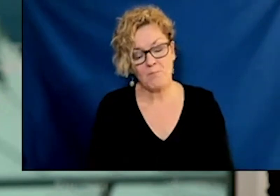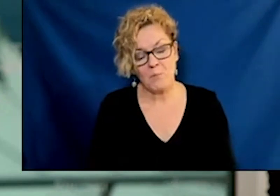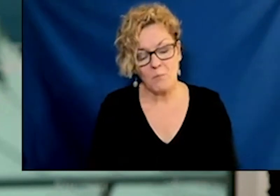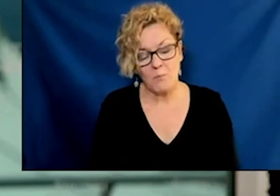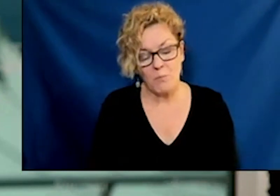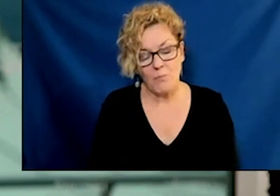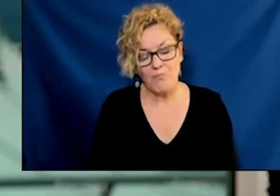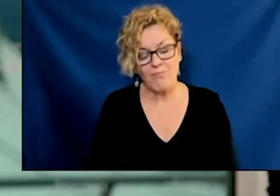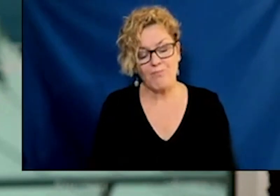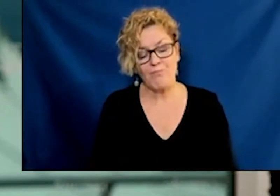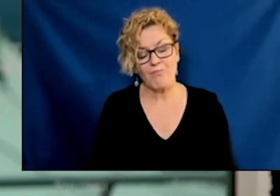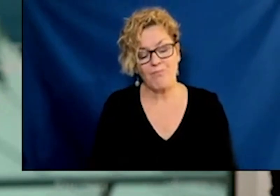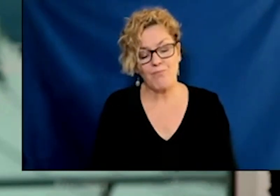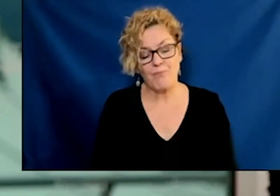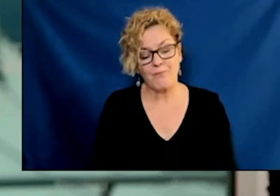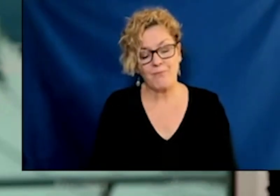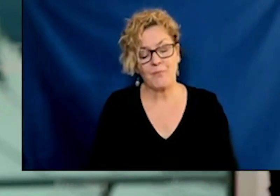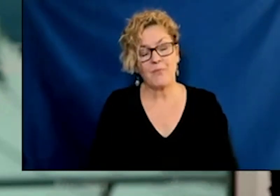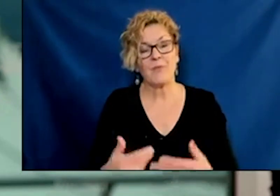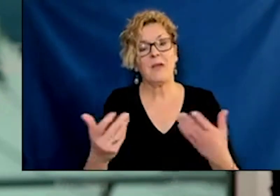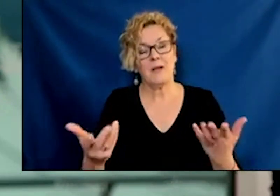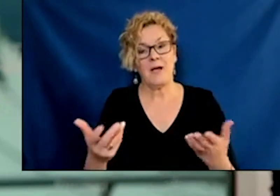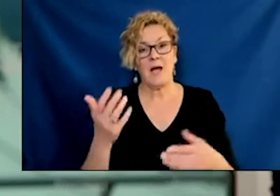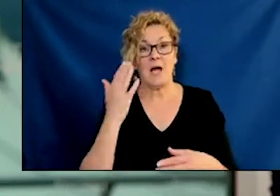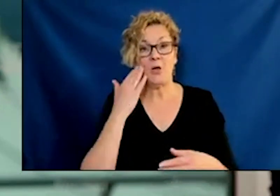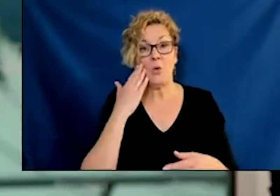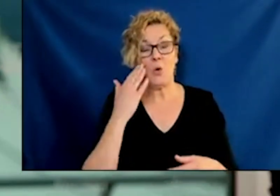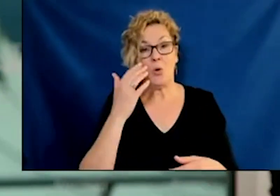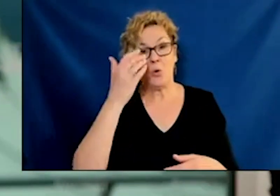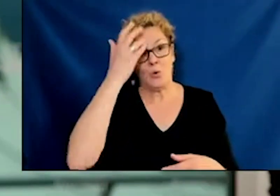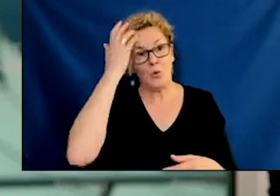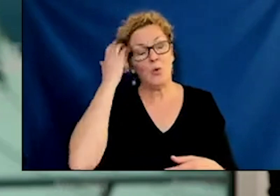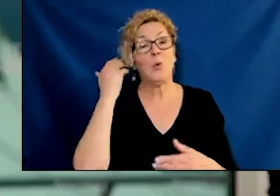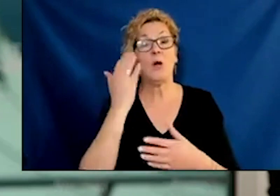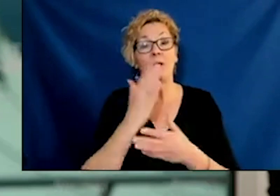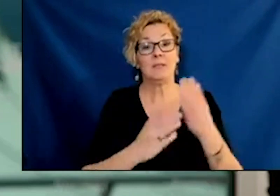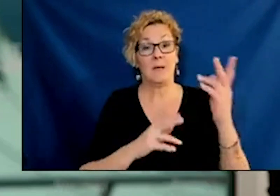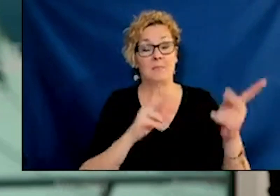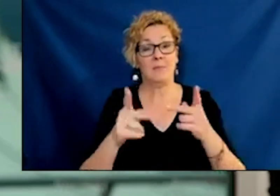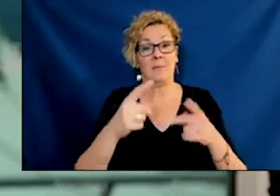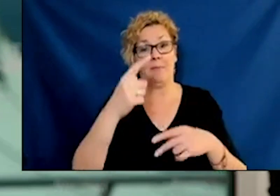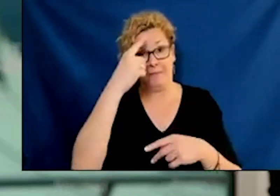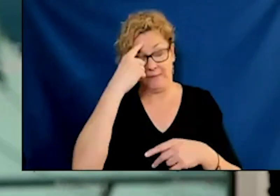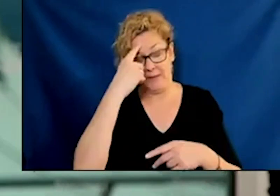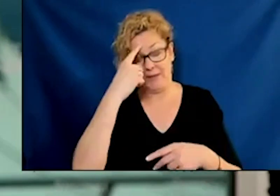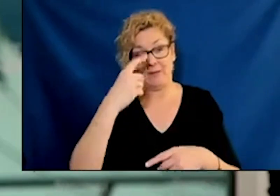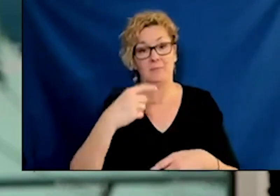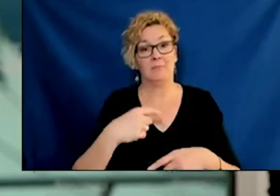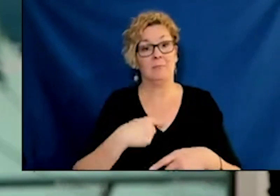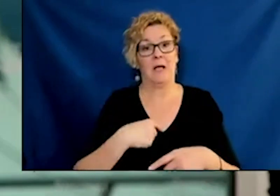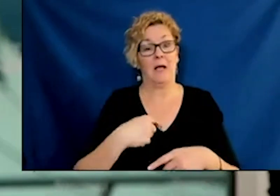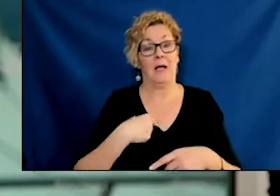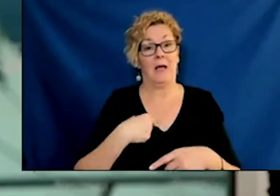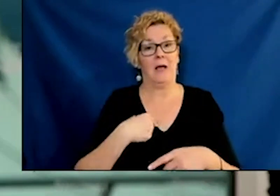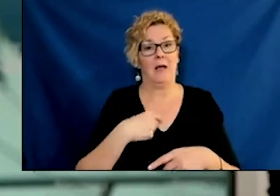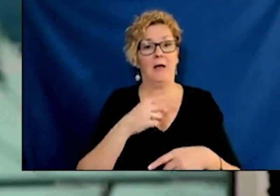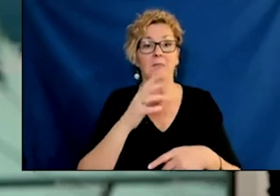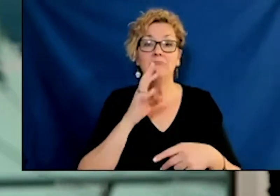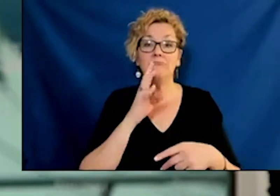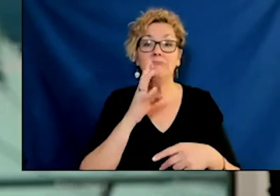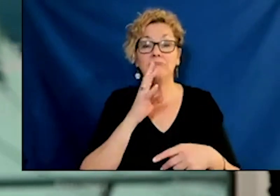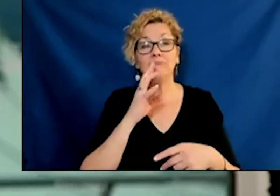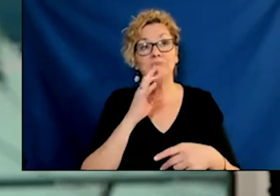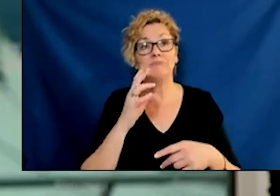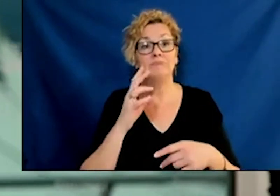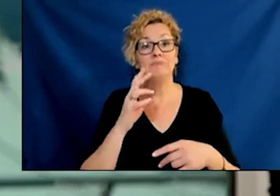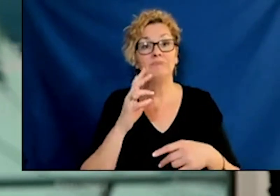expressed by others as being dichotomous, and I will say we are using rapid tests in long-term care and have been. We've been using them